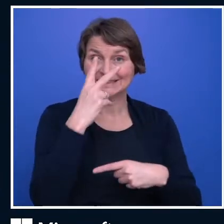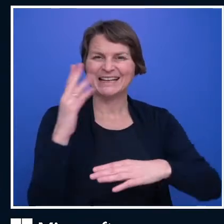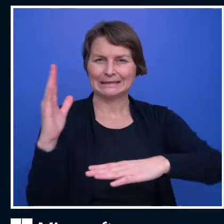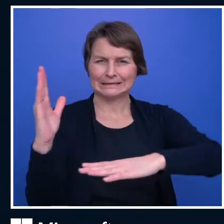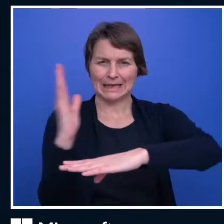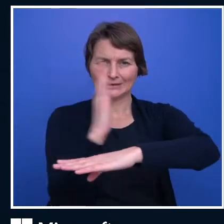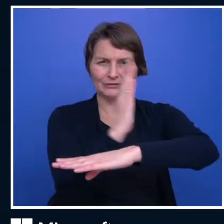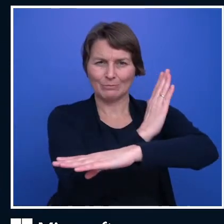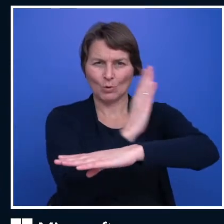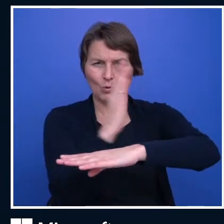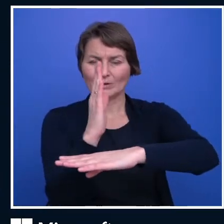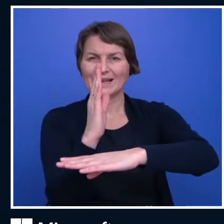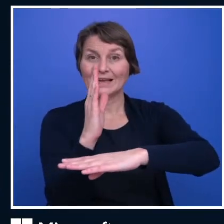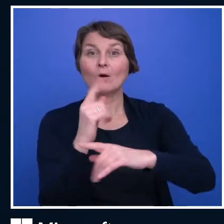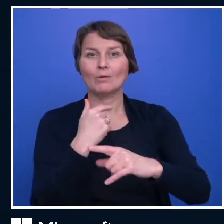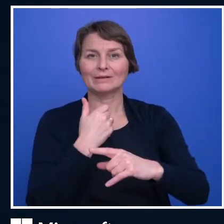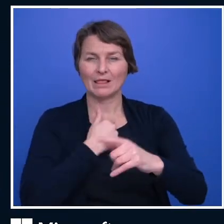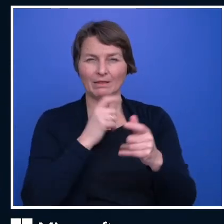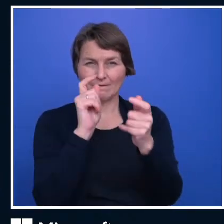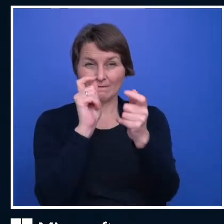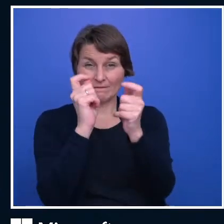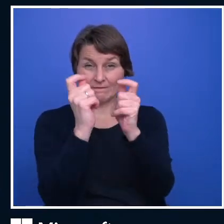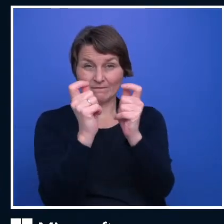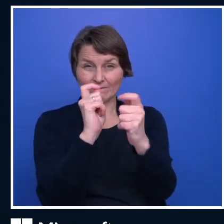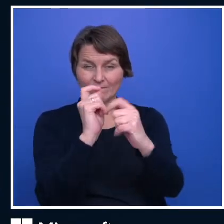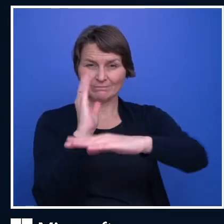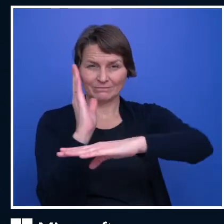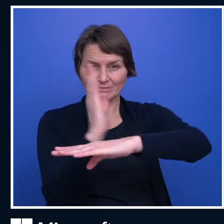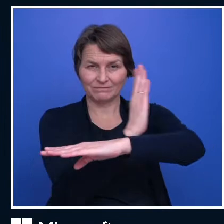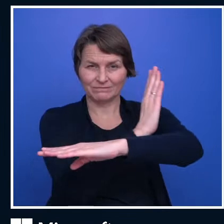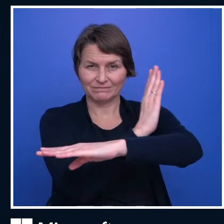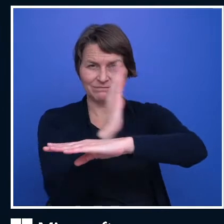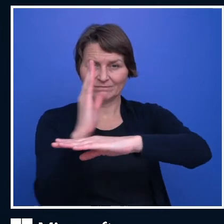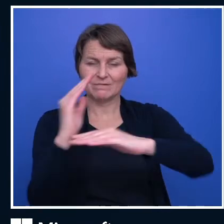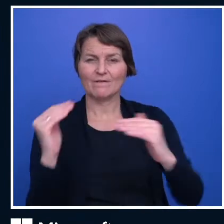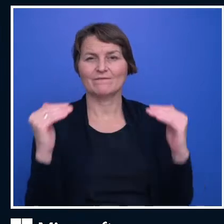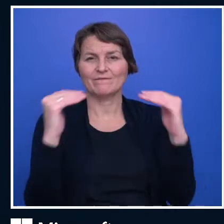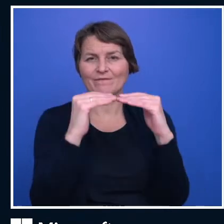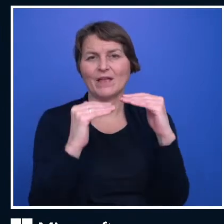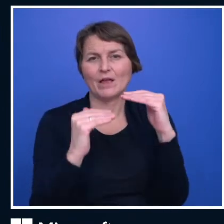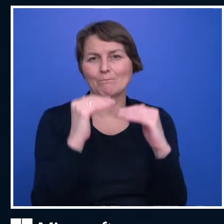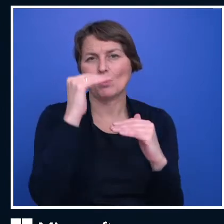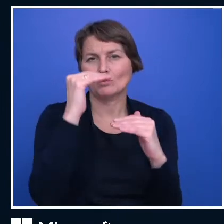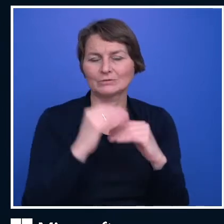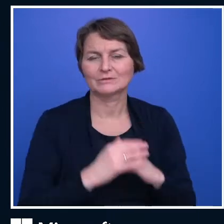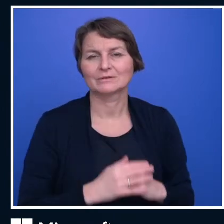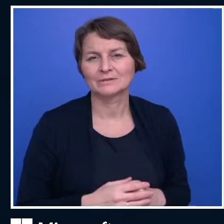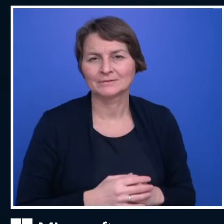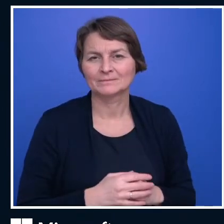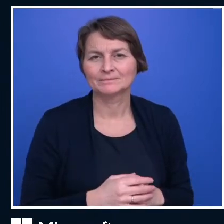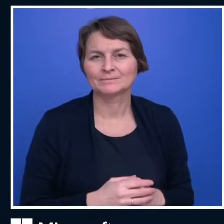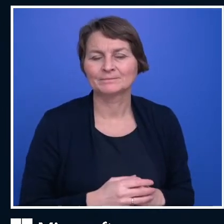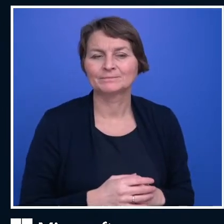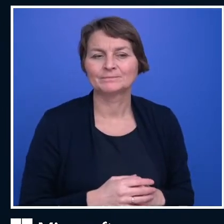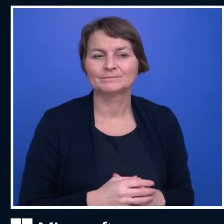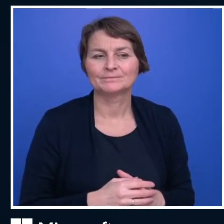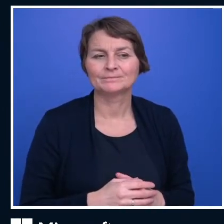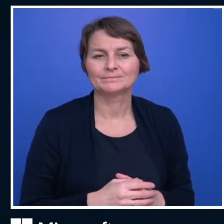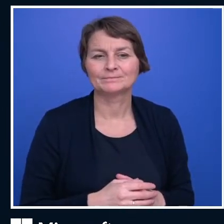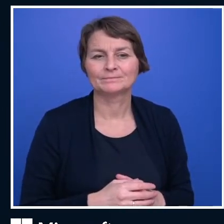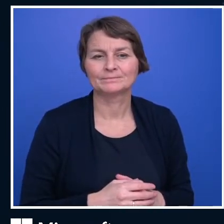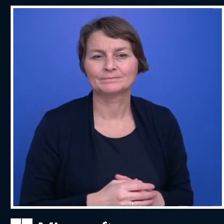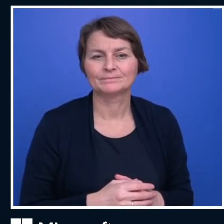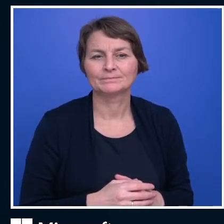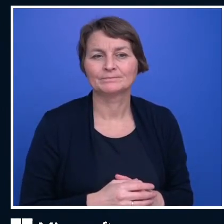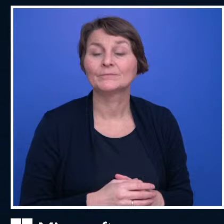them. The feature is also available within Azure ML once you register your trained model with it. So you can run an